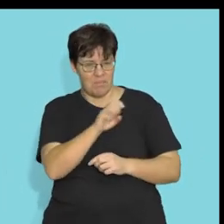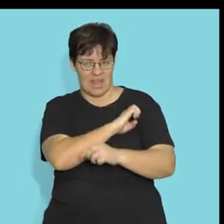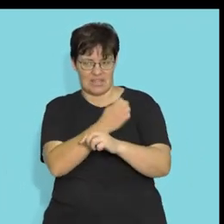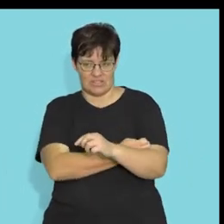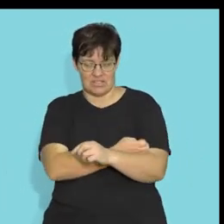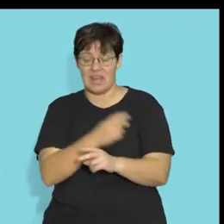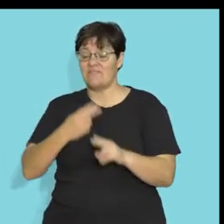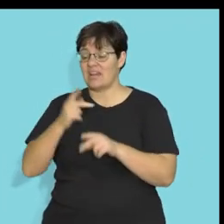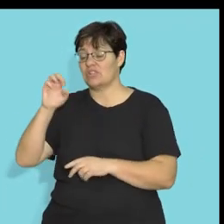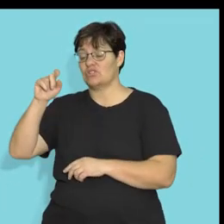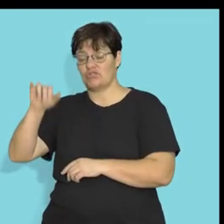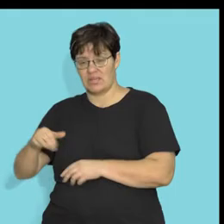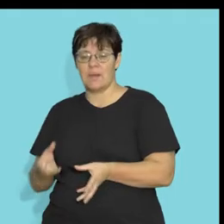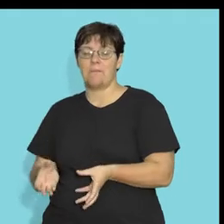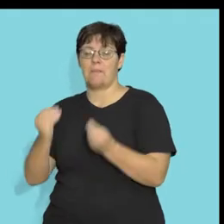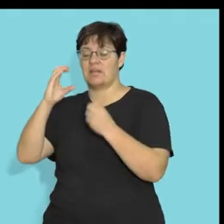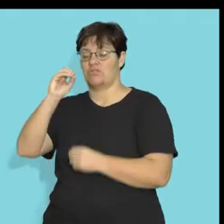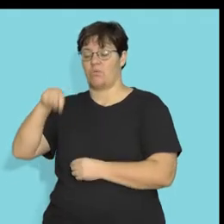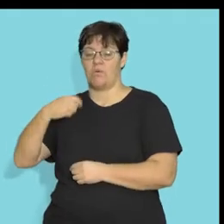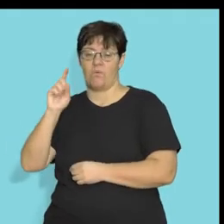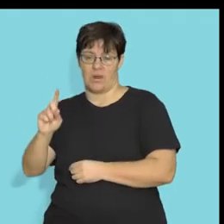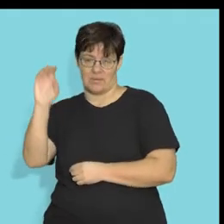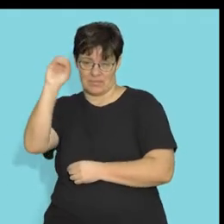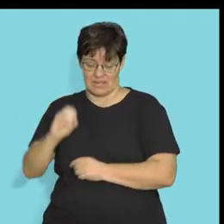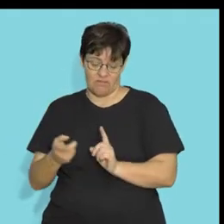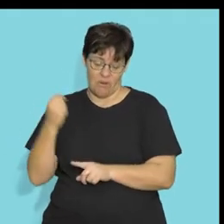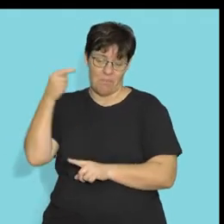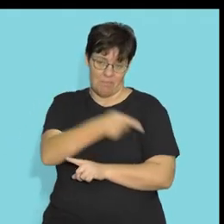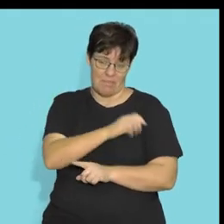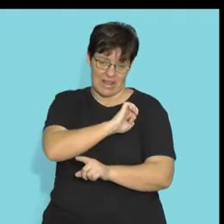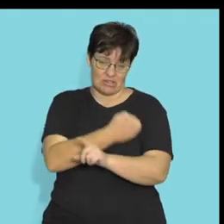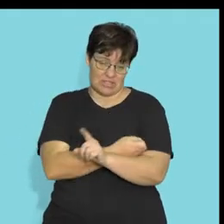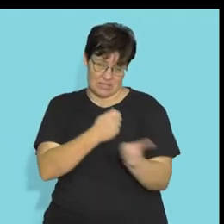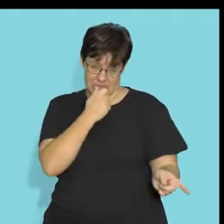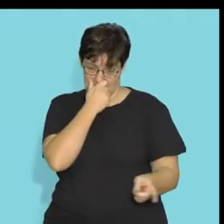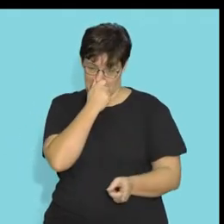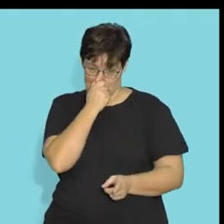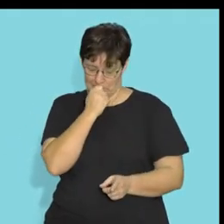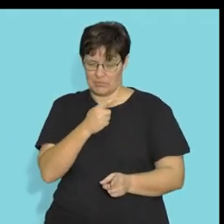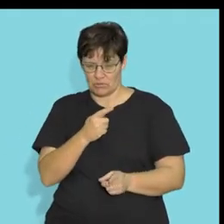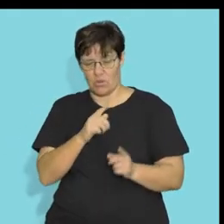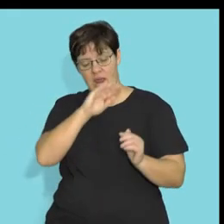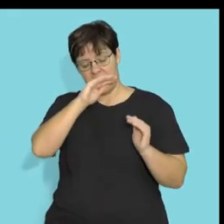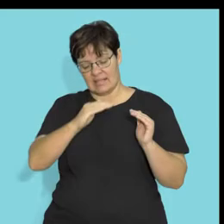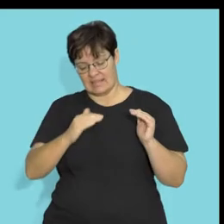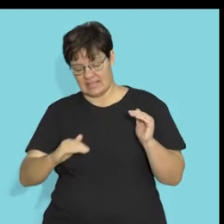energy, and finally your tertiary consumers getting 0.1% of that energy. So there's a significant decrease in the amount